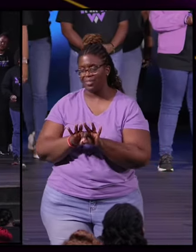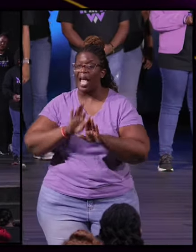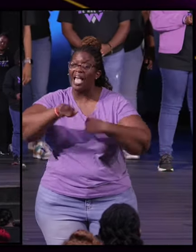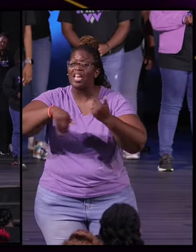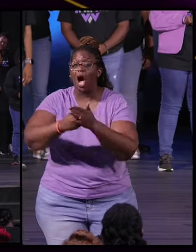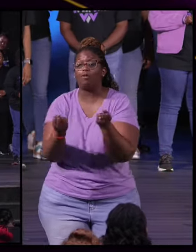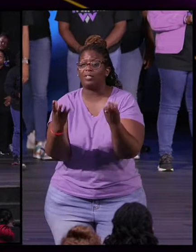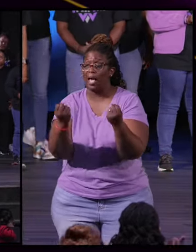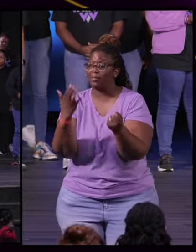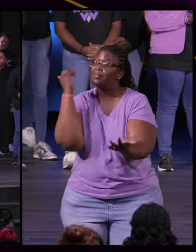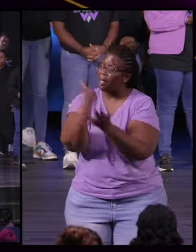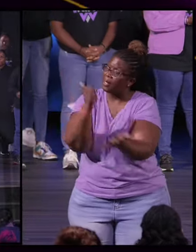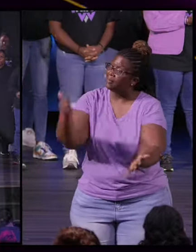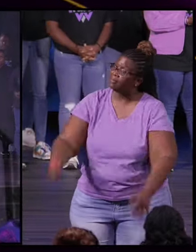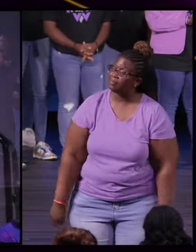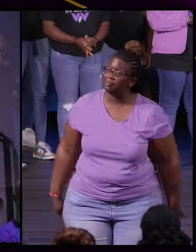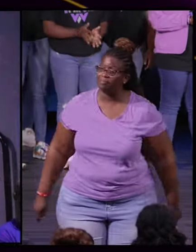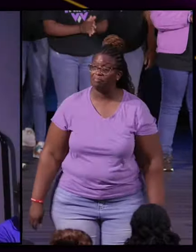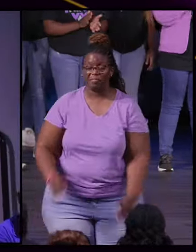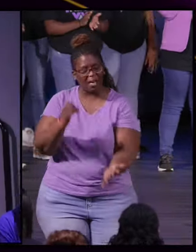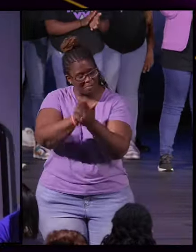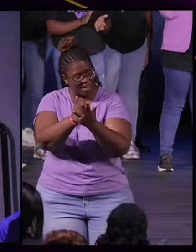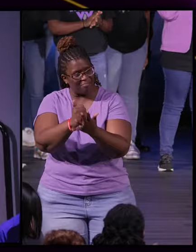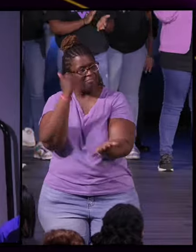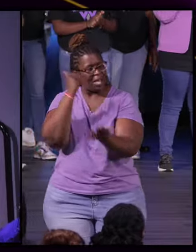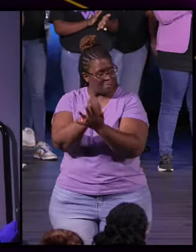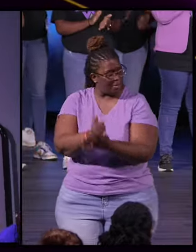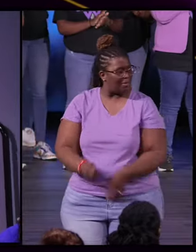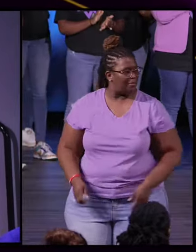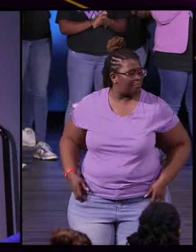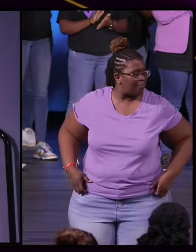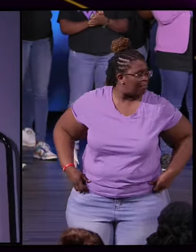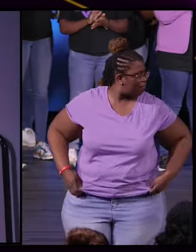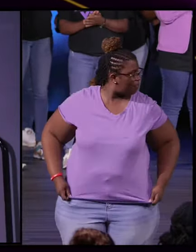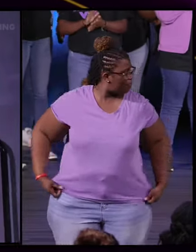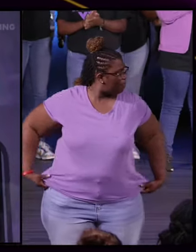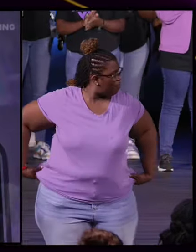all say amen, amen, and amen.